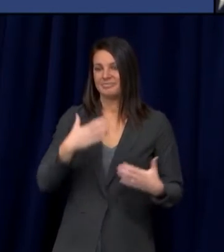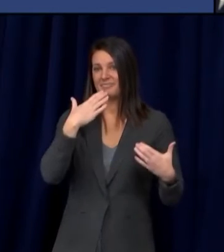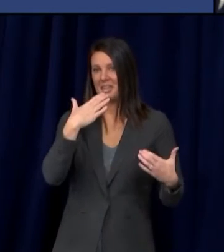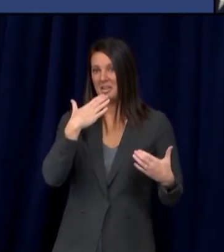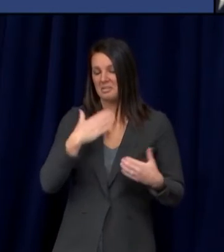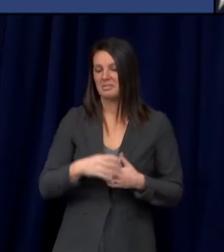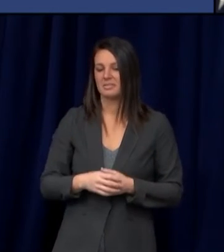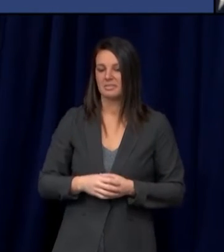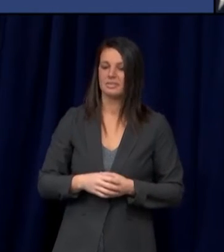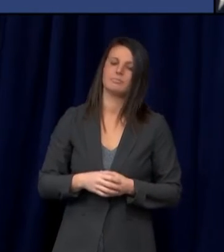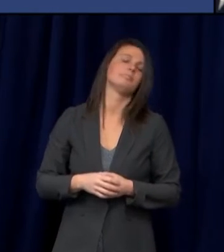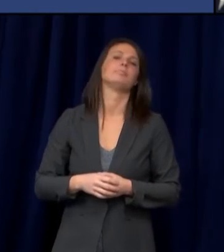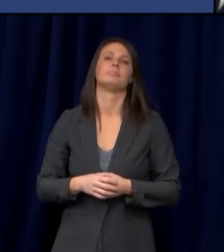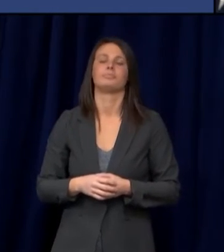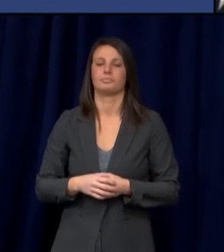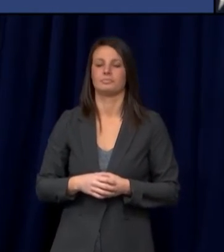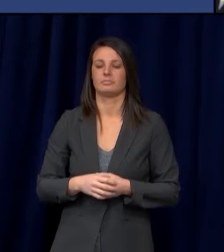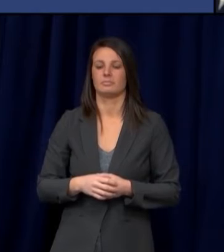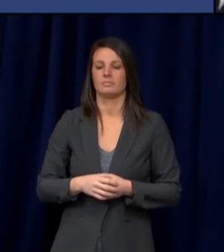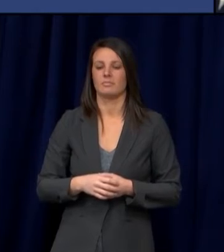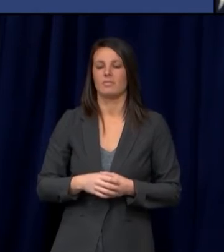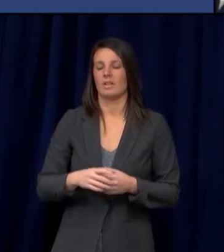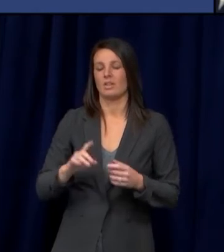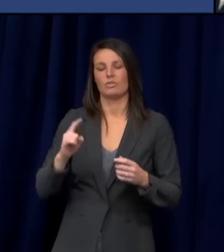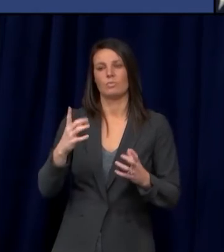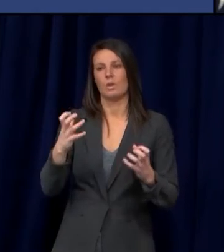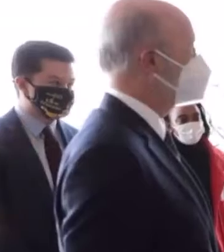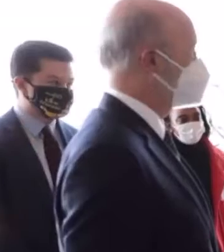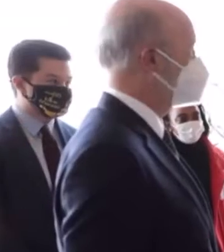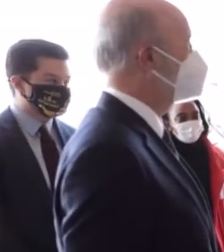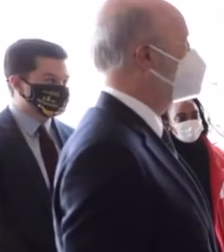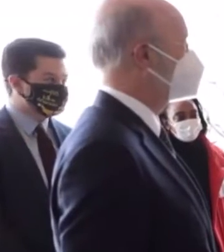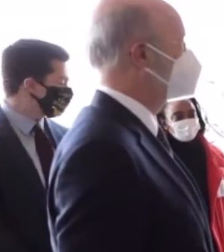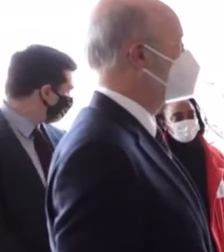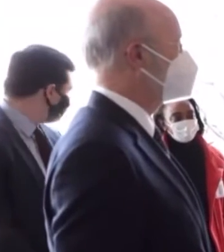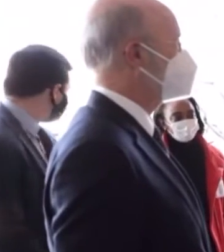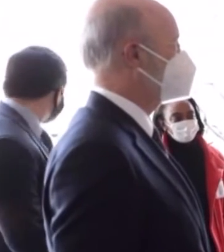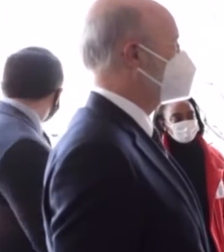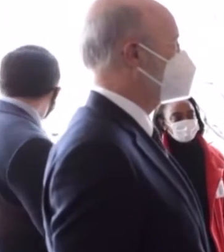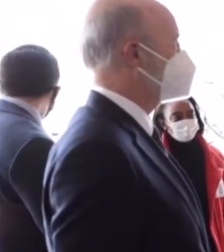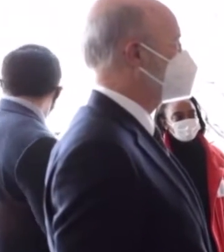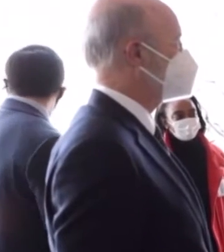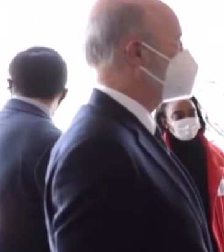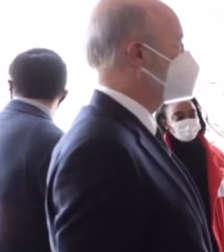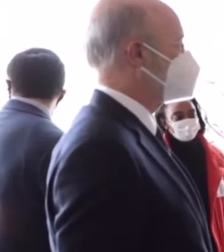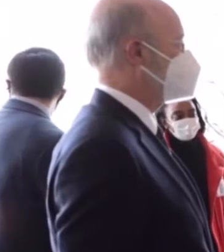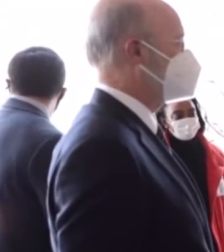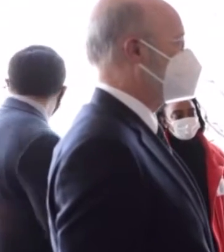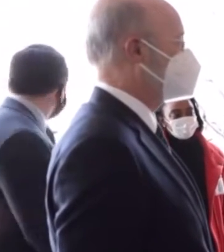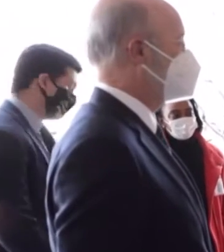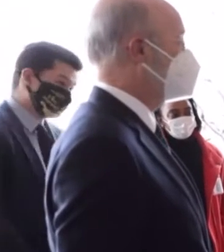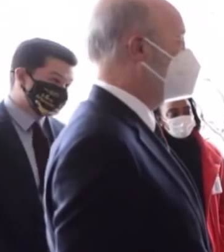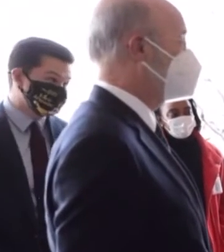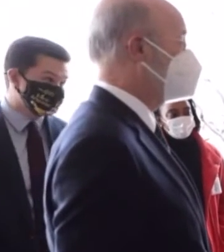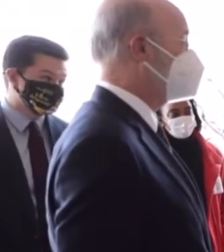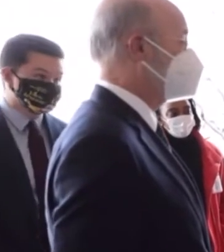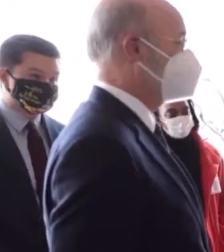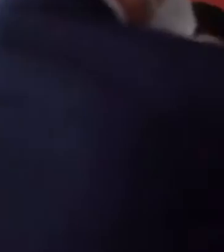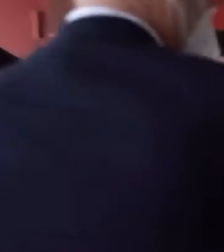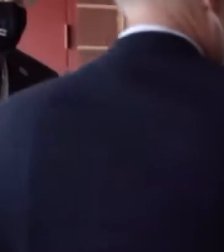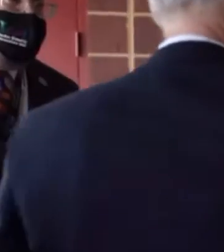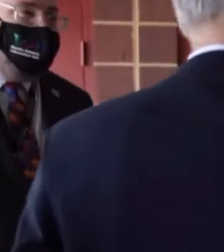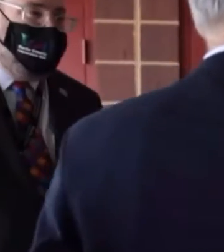from Governor Tom Wolfe who toured Bucks County Intermediate Unit in Doylestown. It's one of the state's 28 intermediate units serving as temporary